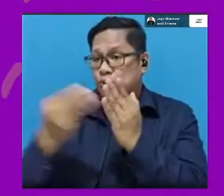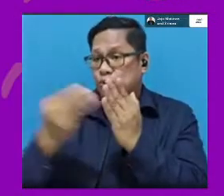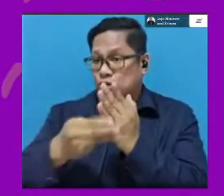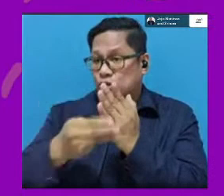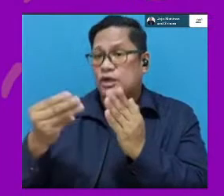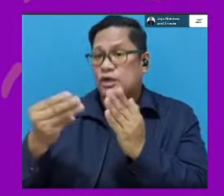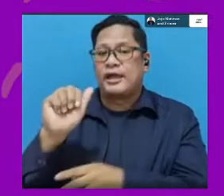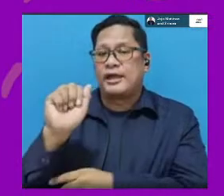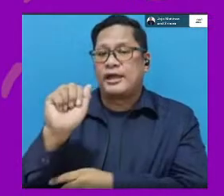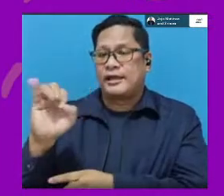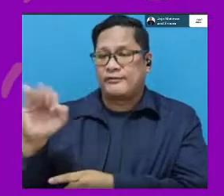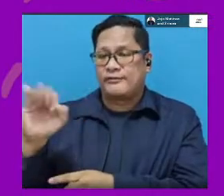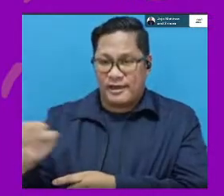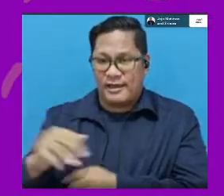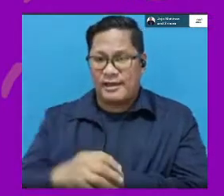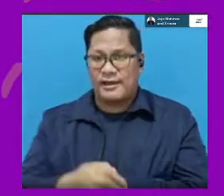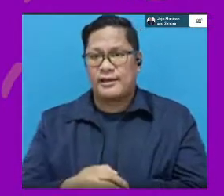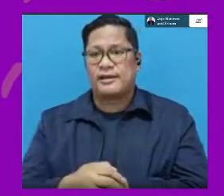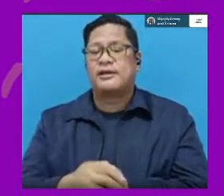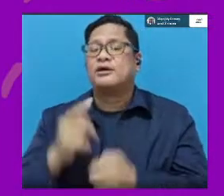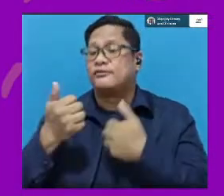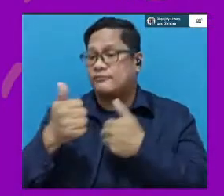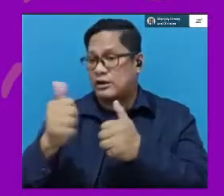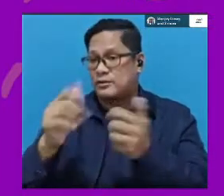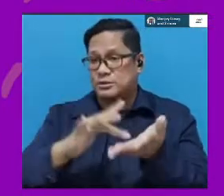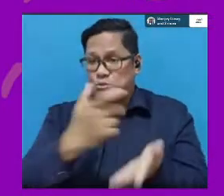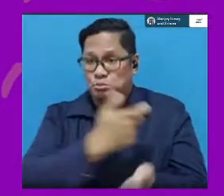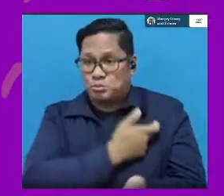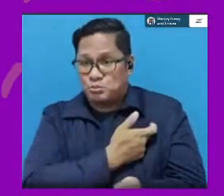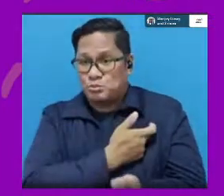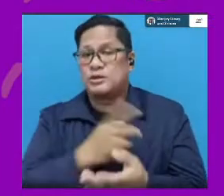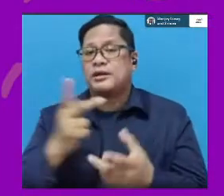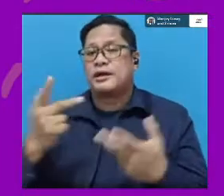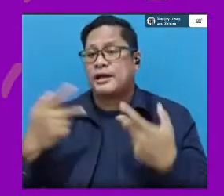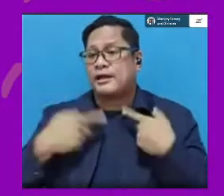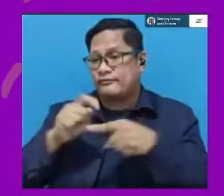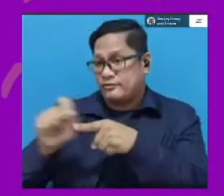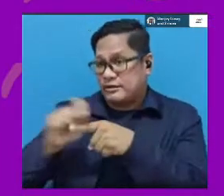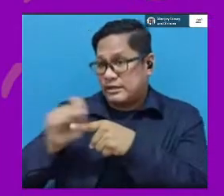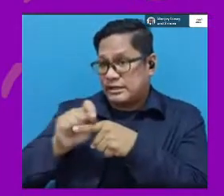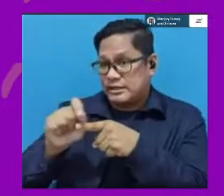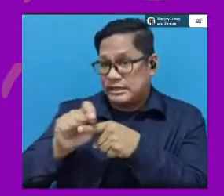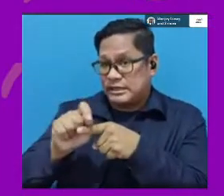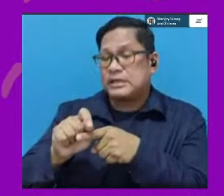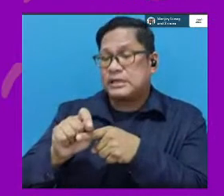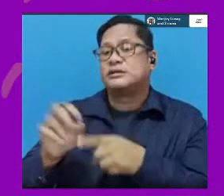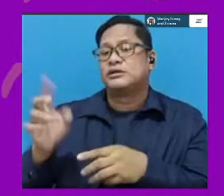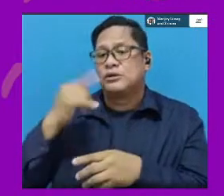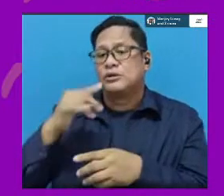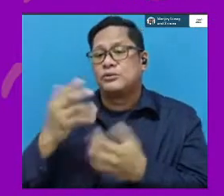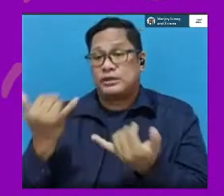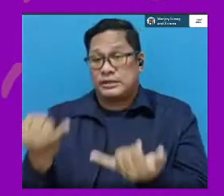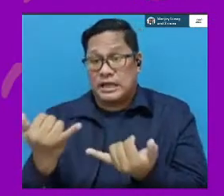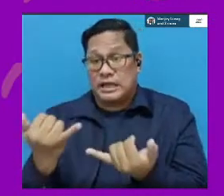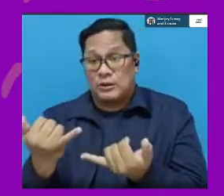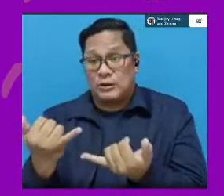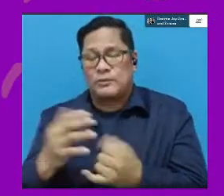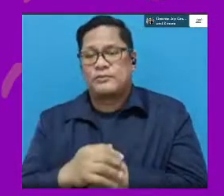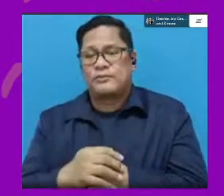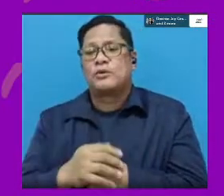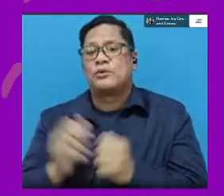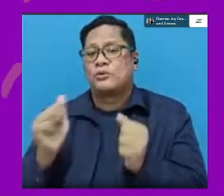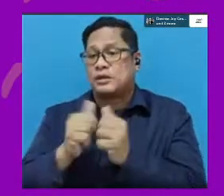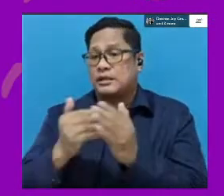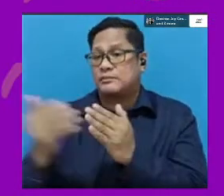so adverse event following immunization. We have conducted trainings on the VigiFlow. Of course, right now, with the advancements